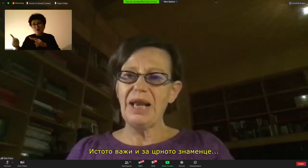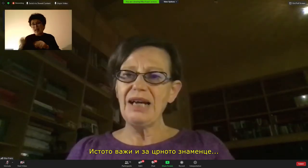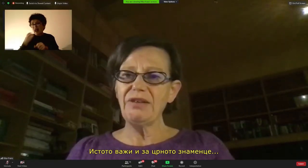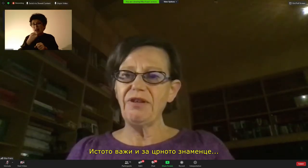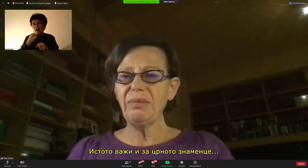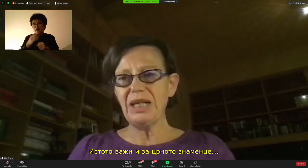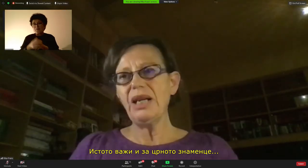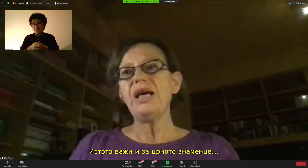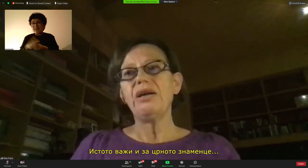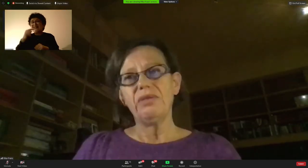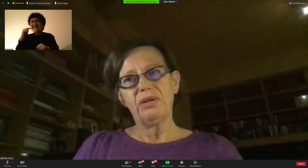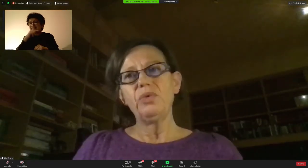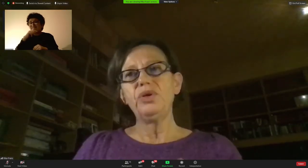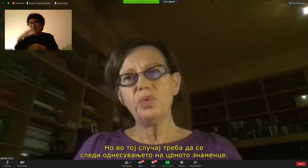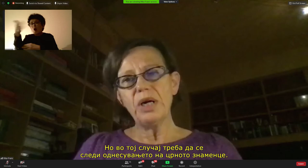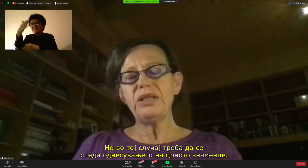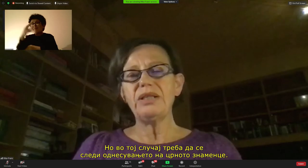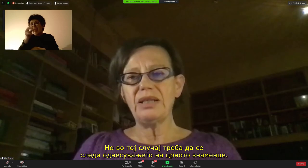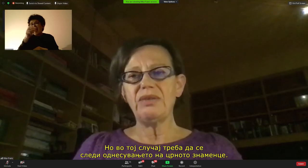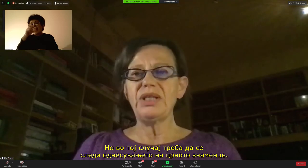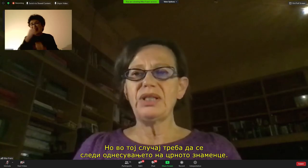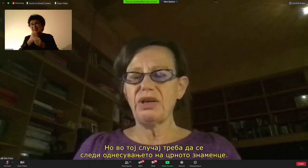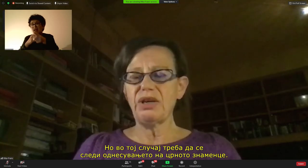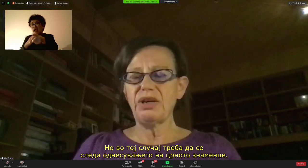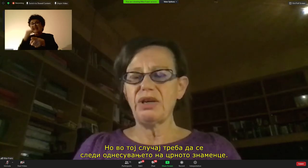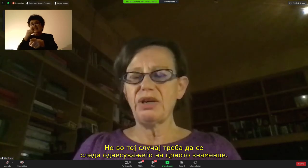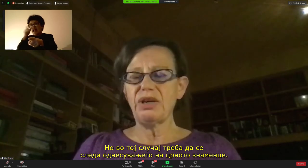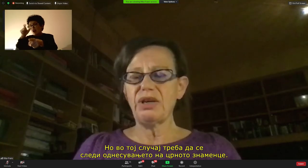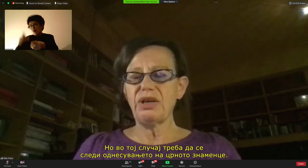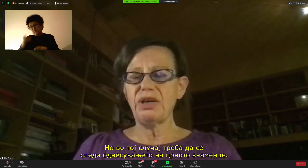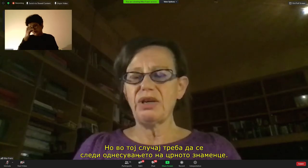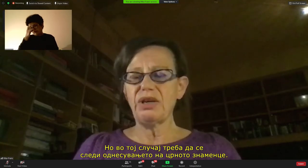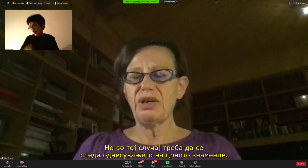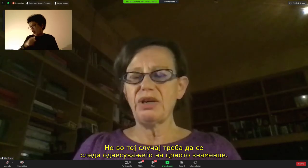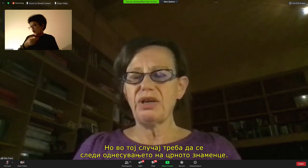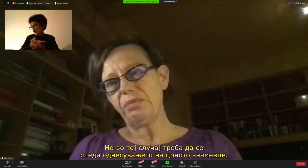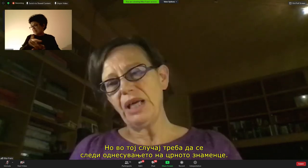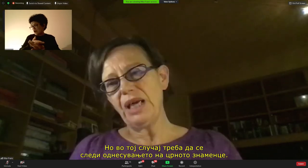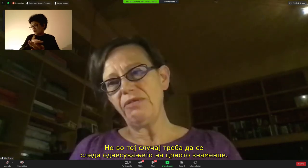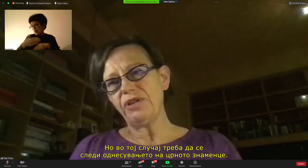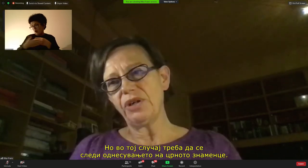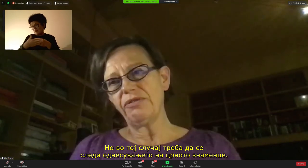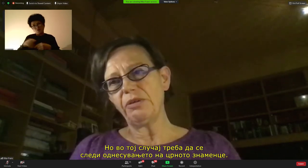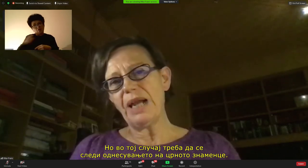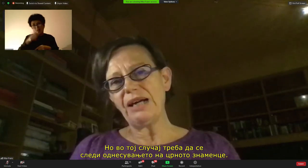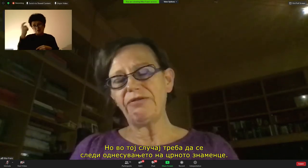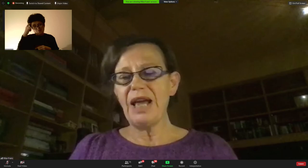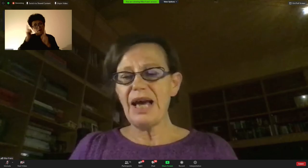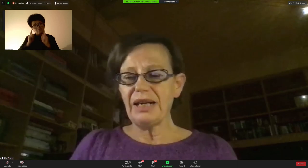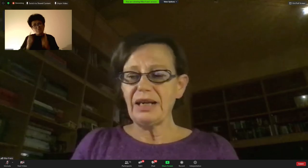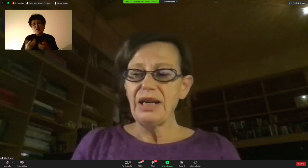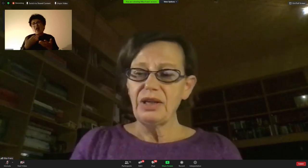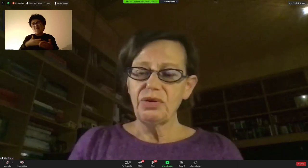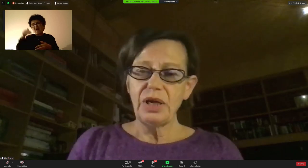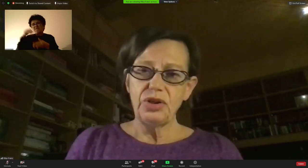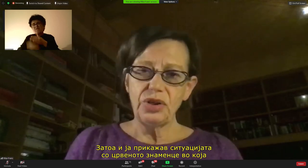the black flag, but then you want that there is a follow-up on the behavior of the